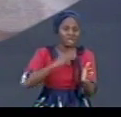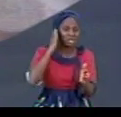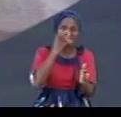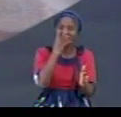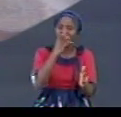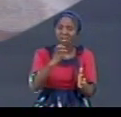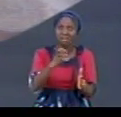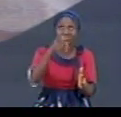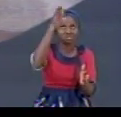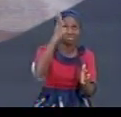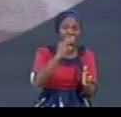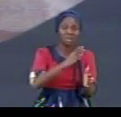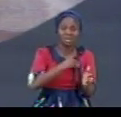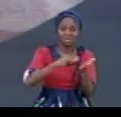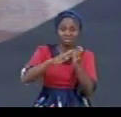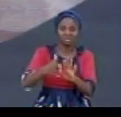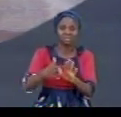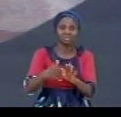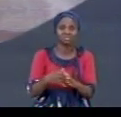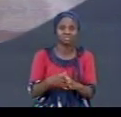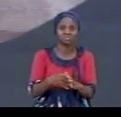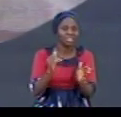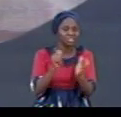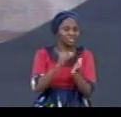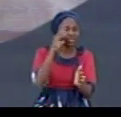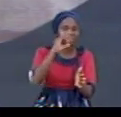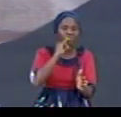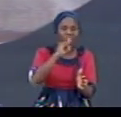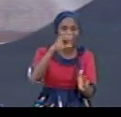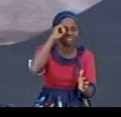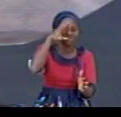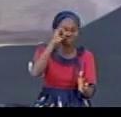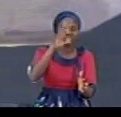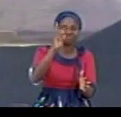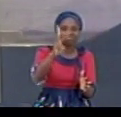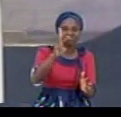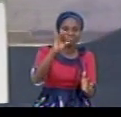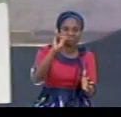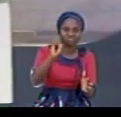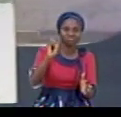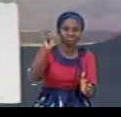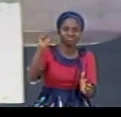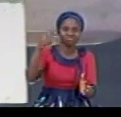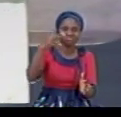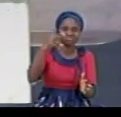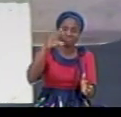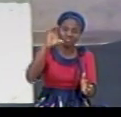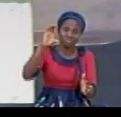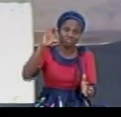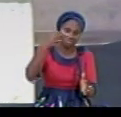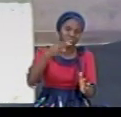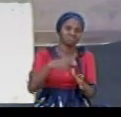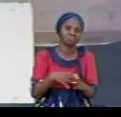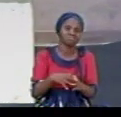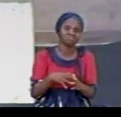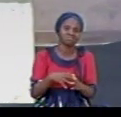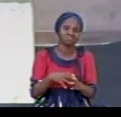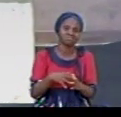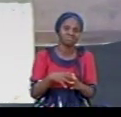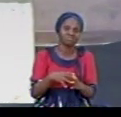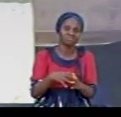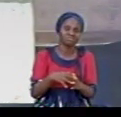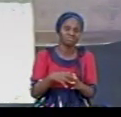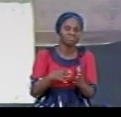I tell you? The woman is a witch. Drive her away. She is blocking your progress.